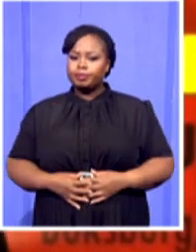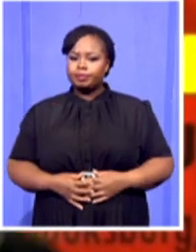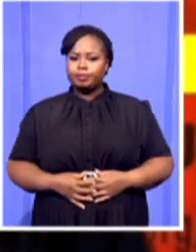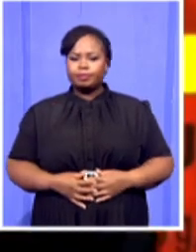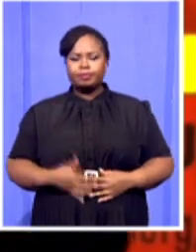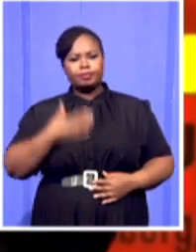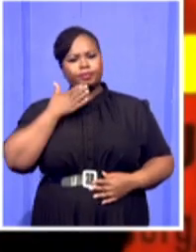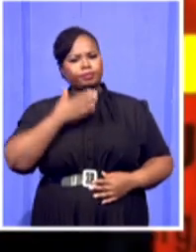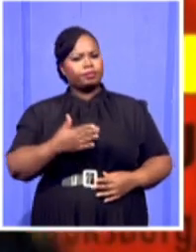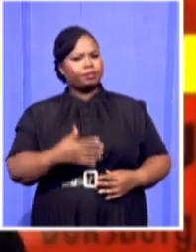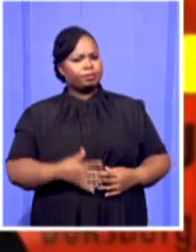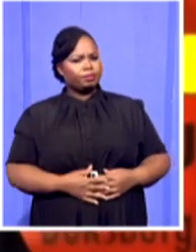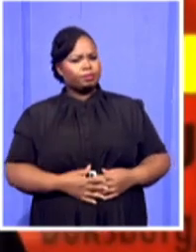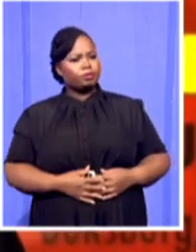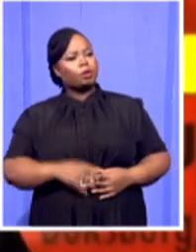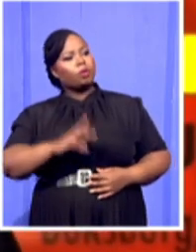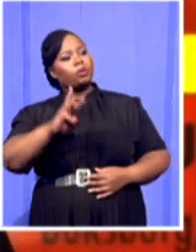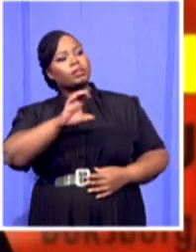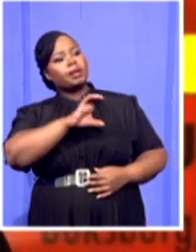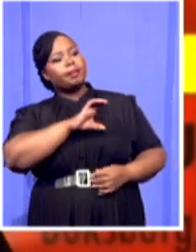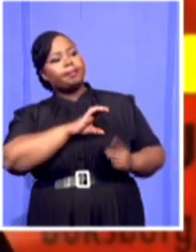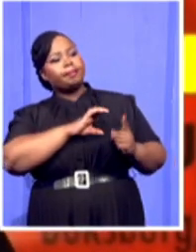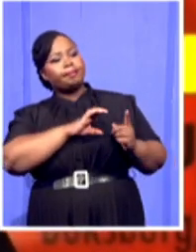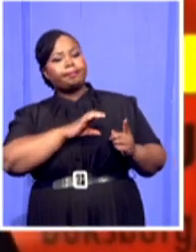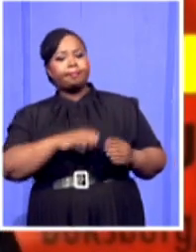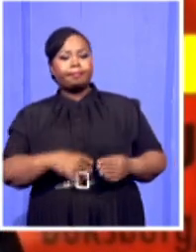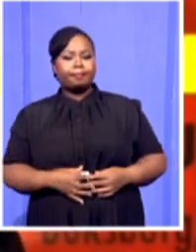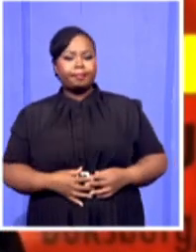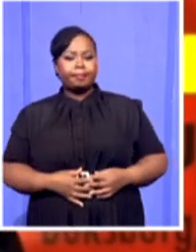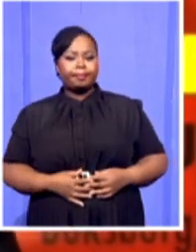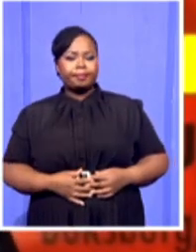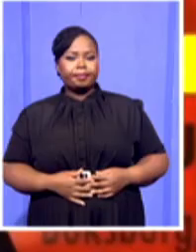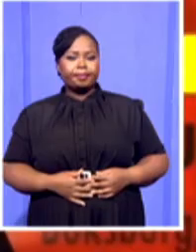you. Western Cape.